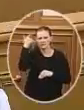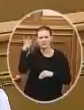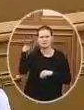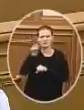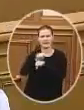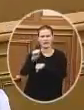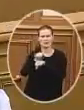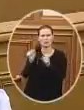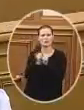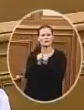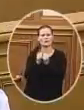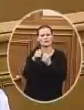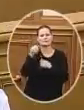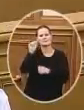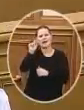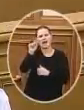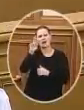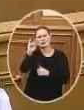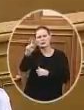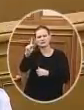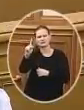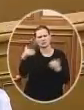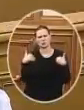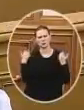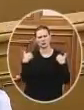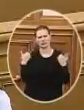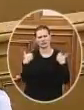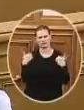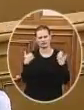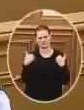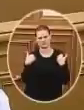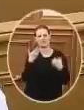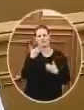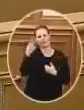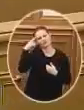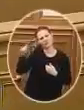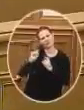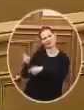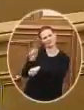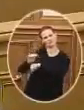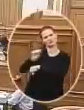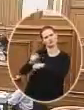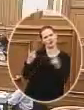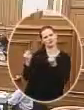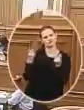with the at-risk youths, so that would be very good for them. Thank you.